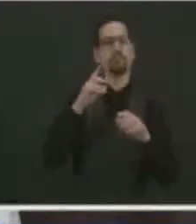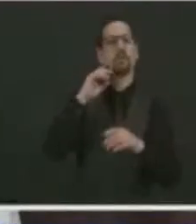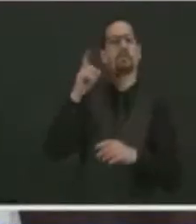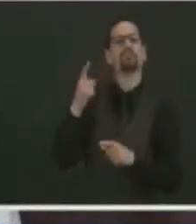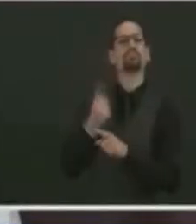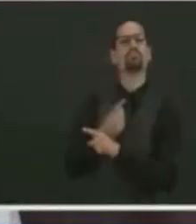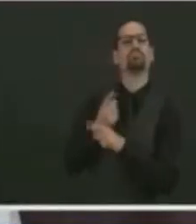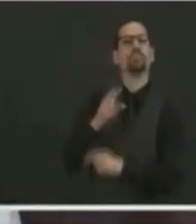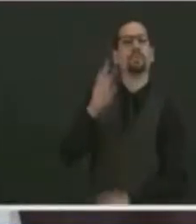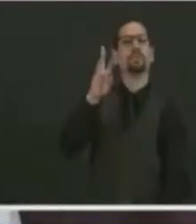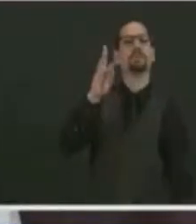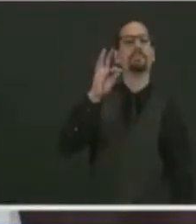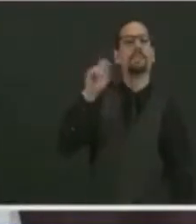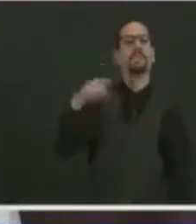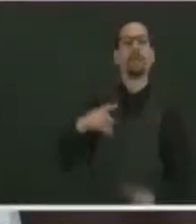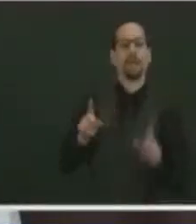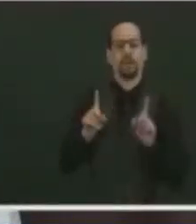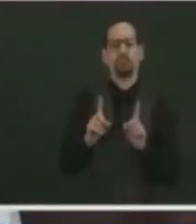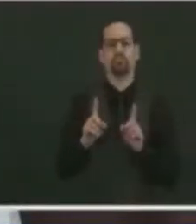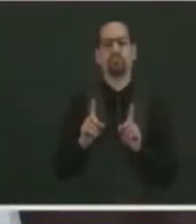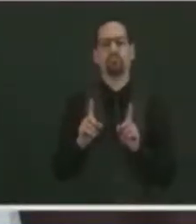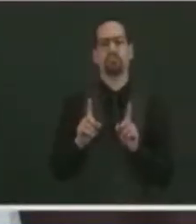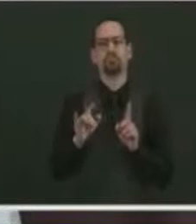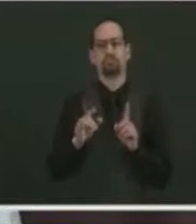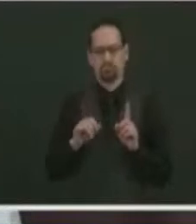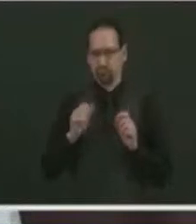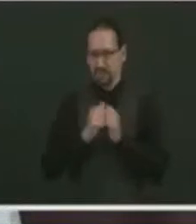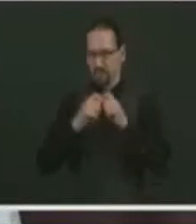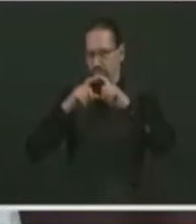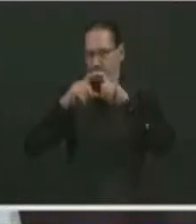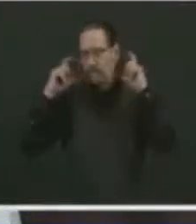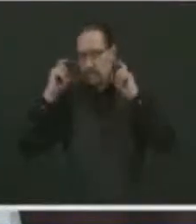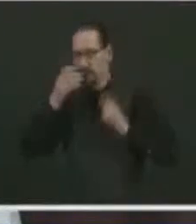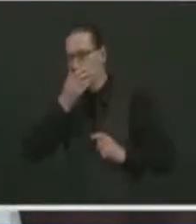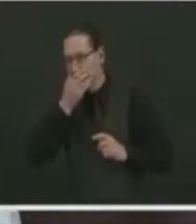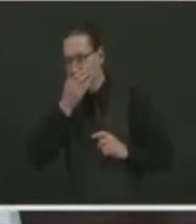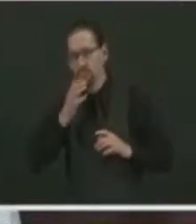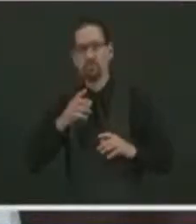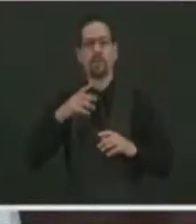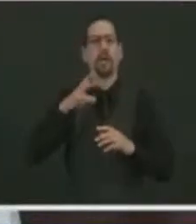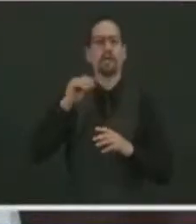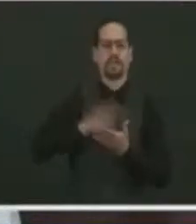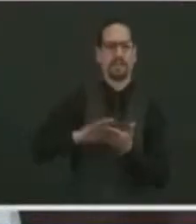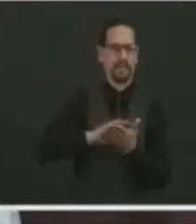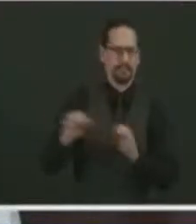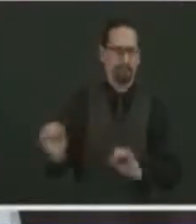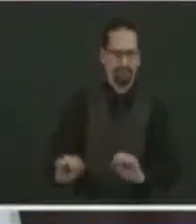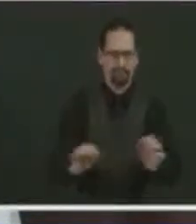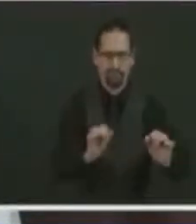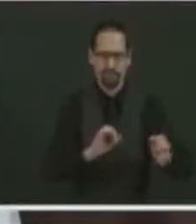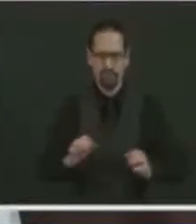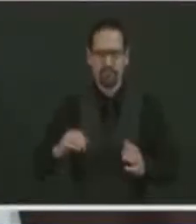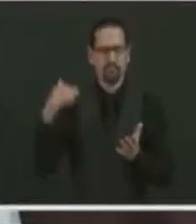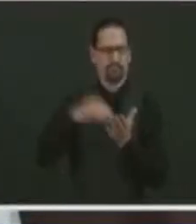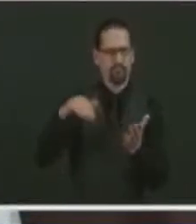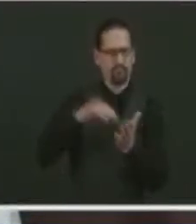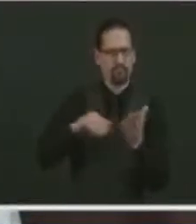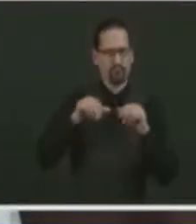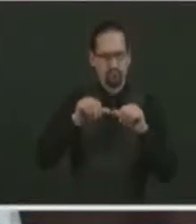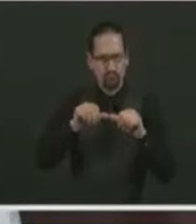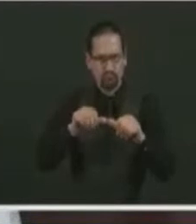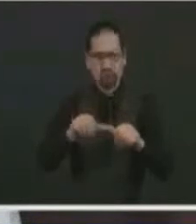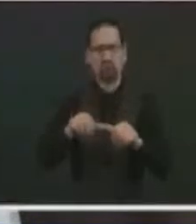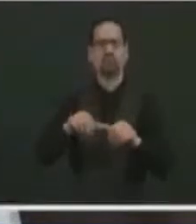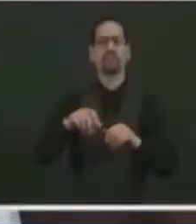distancing while wearing a mask, environmentally cleaning, and doing all of the steps that need to be done. So we've been able to update it